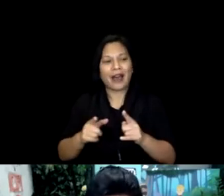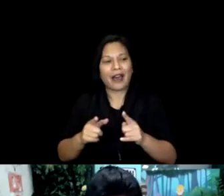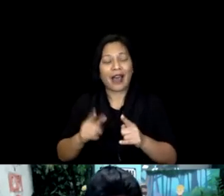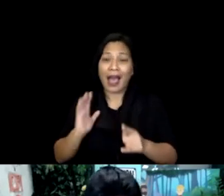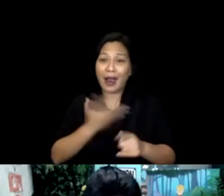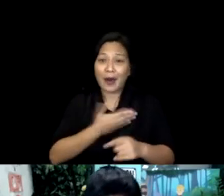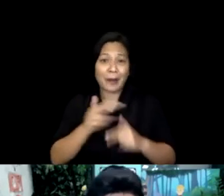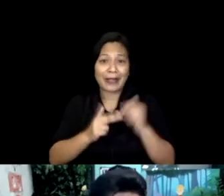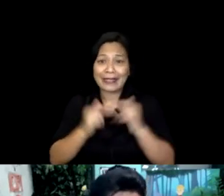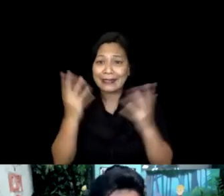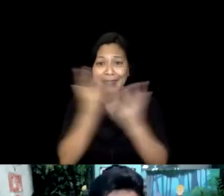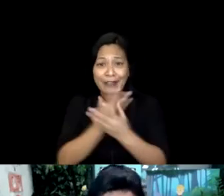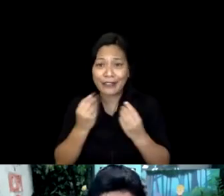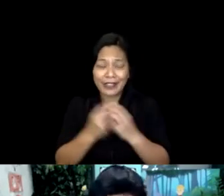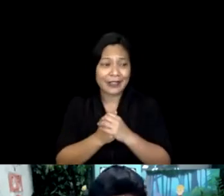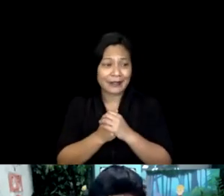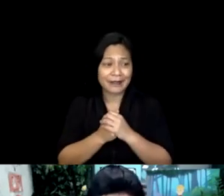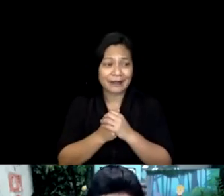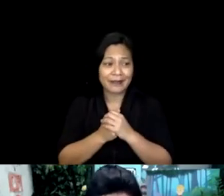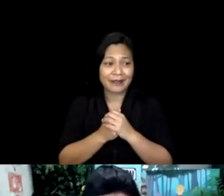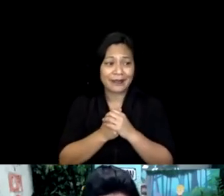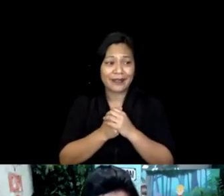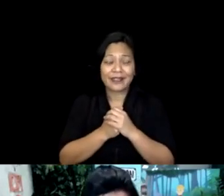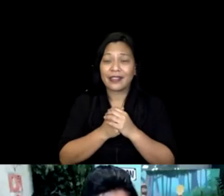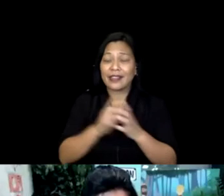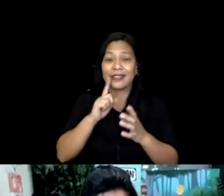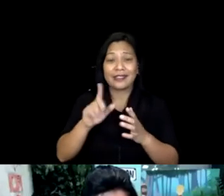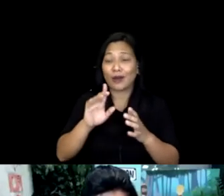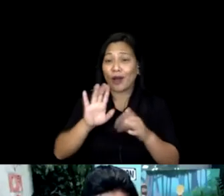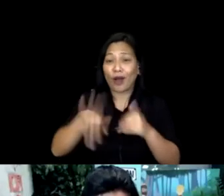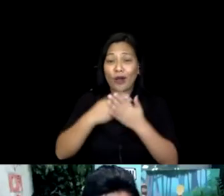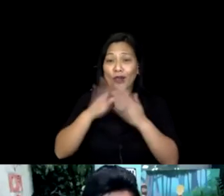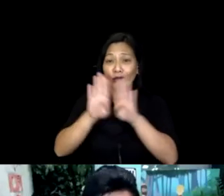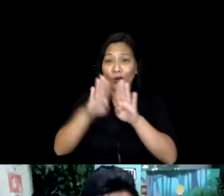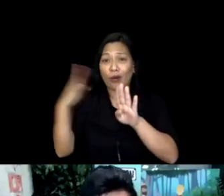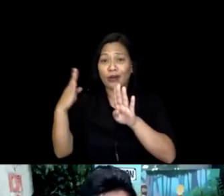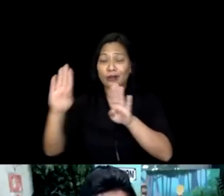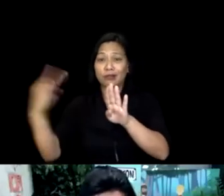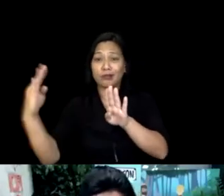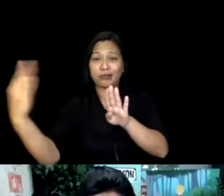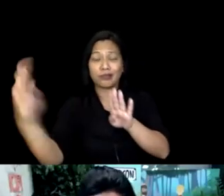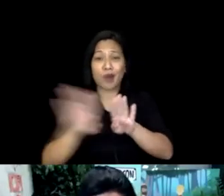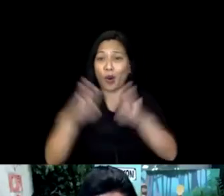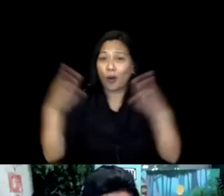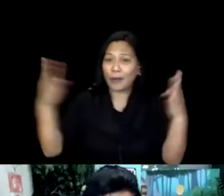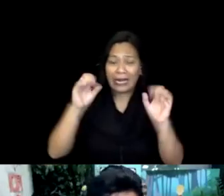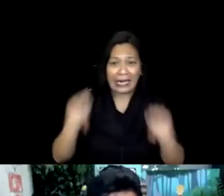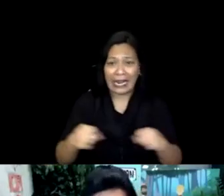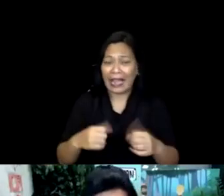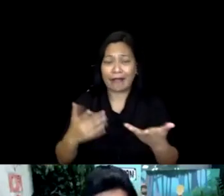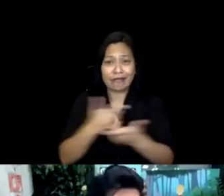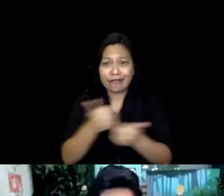building where we'll literally like leave all of our doors open, like on the weekends,